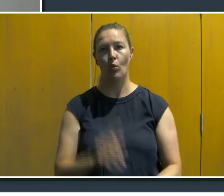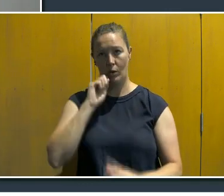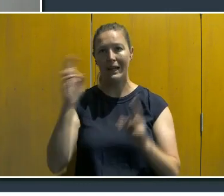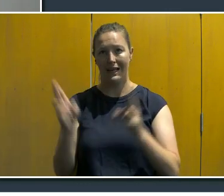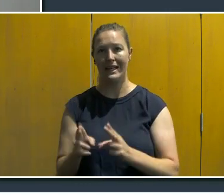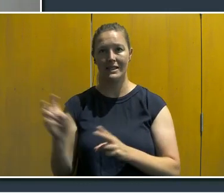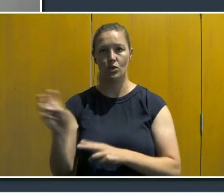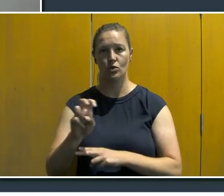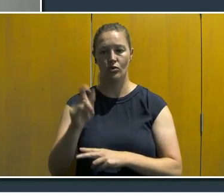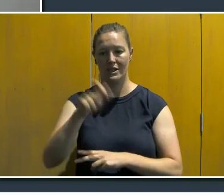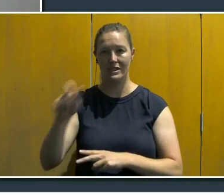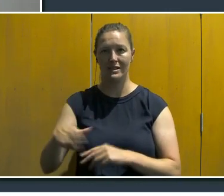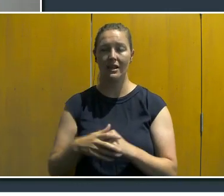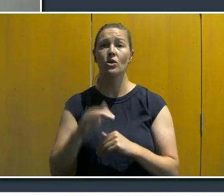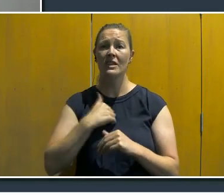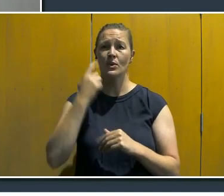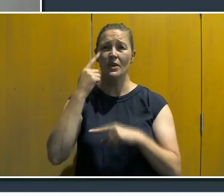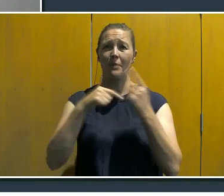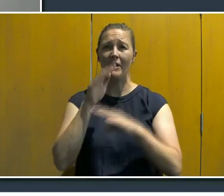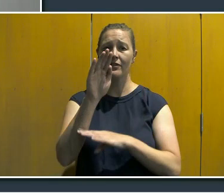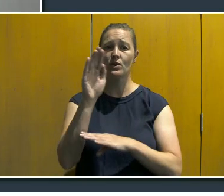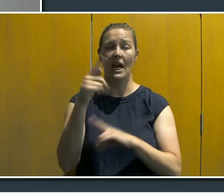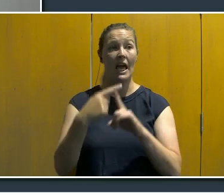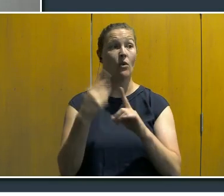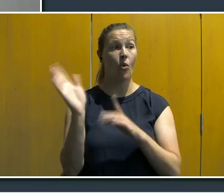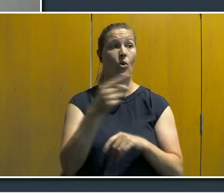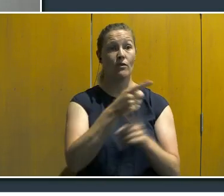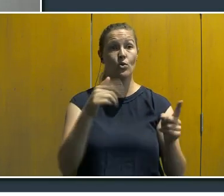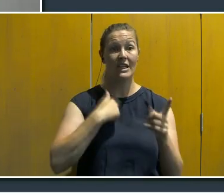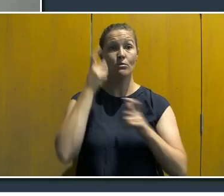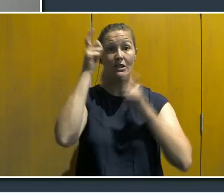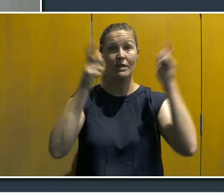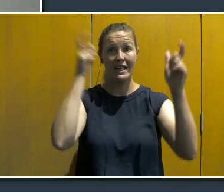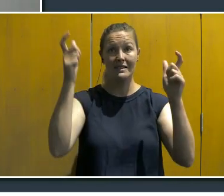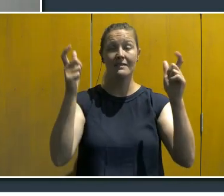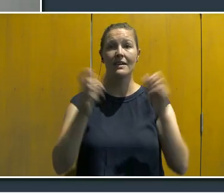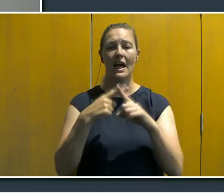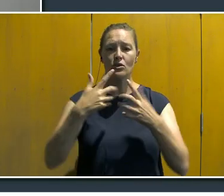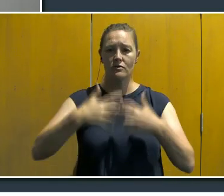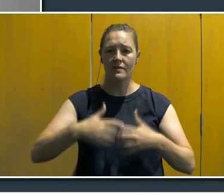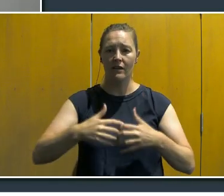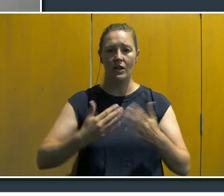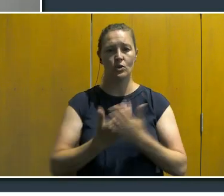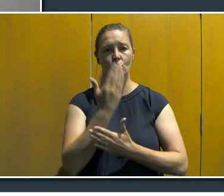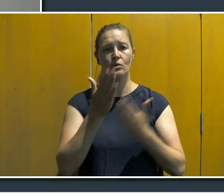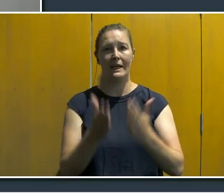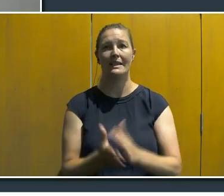You've got to look to the future, and you've got to, every one of you have got to be creative and to be working at new things.